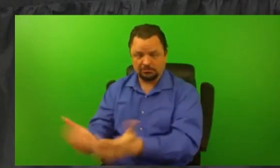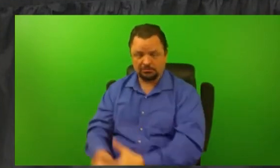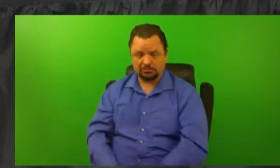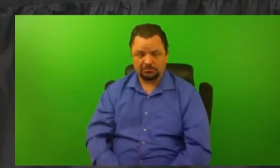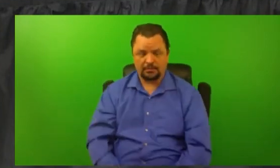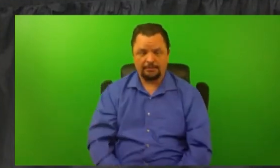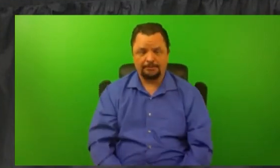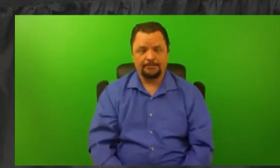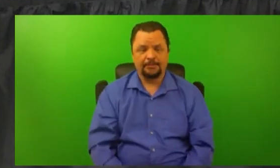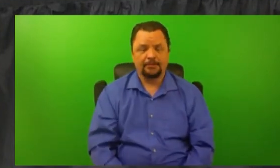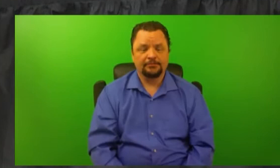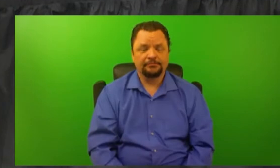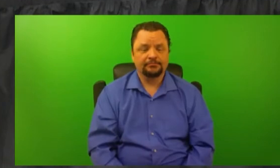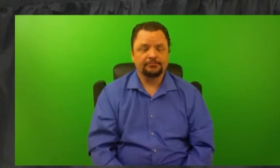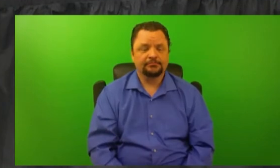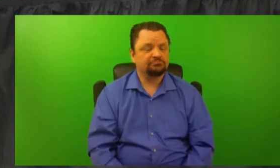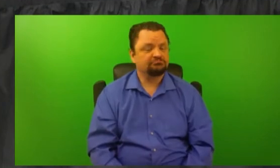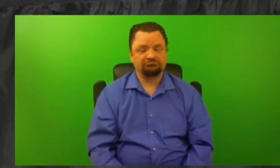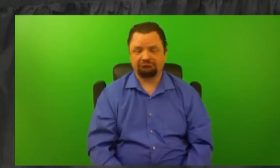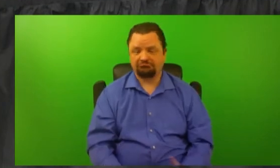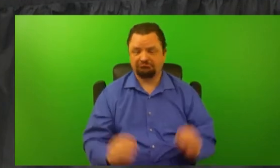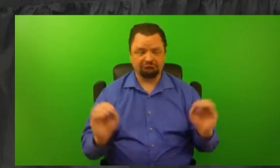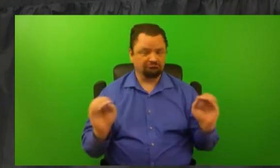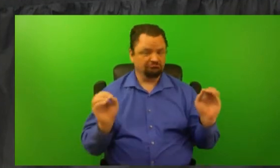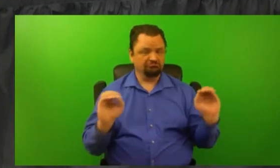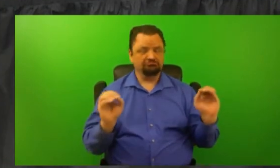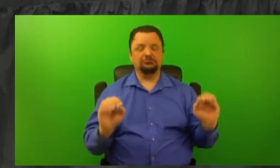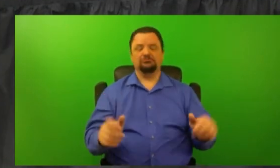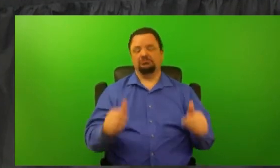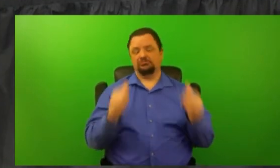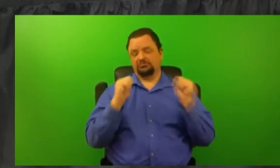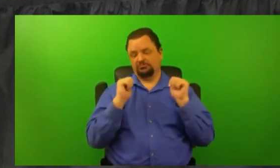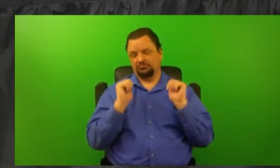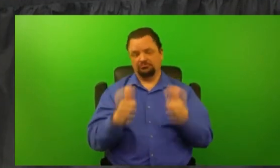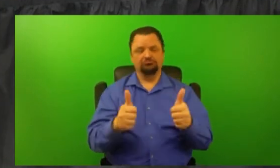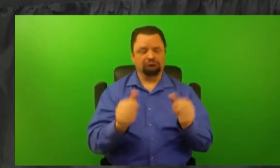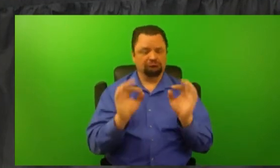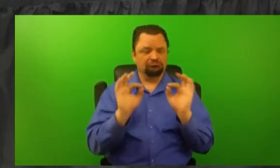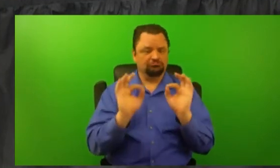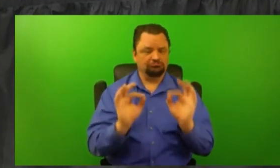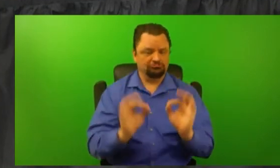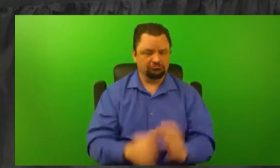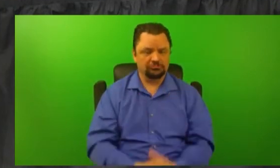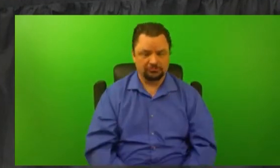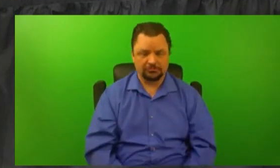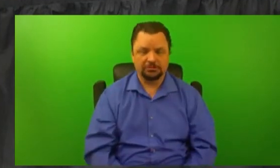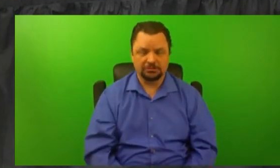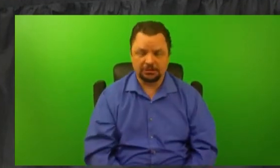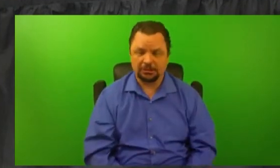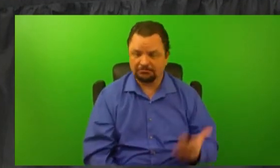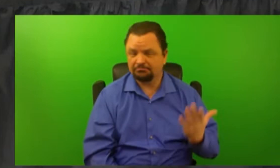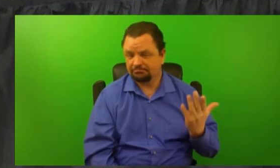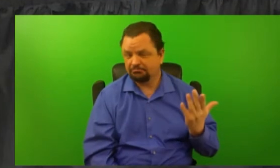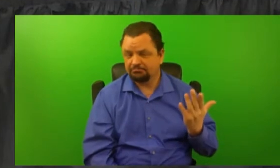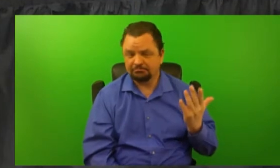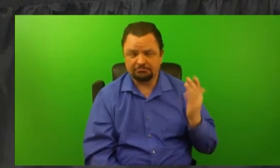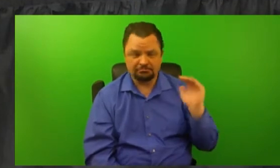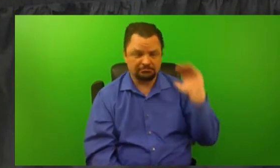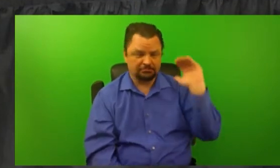No. Okay, well, it sounds like we're headed toward a consensus, and if I could maybe restate it, is